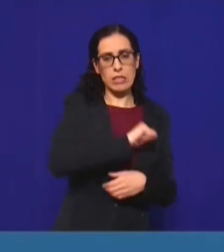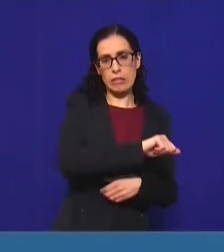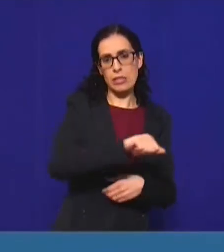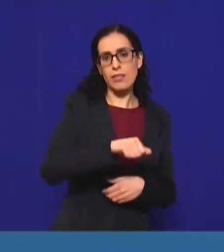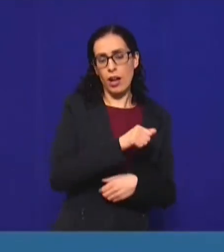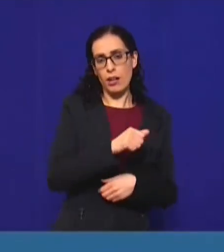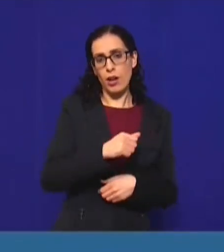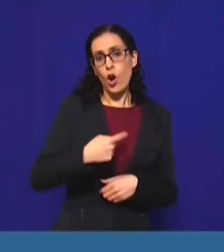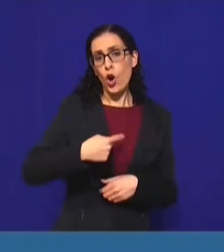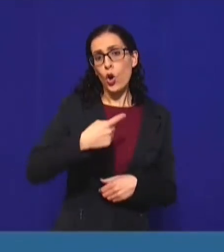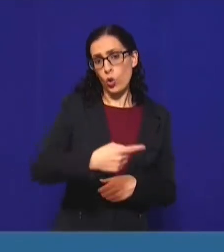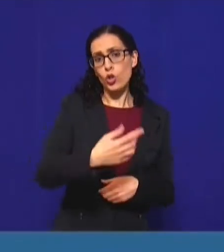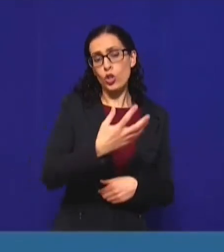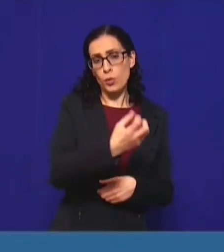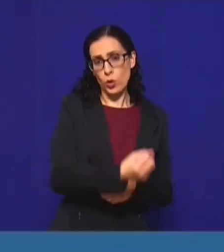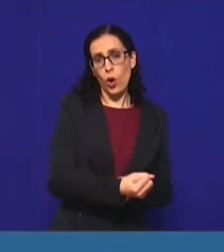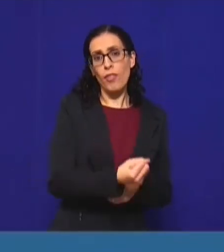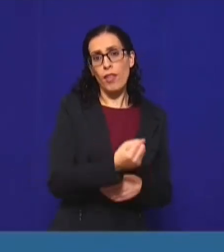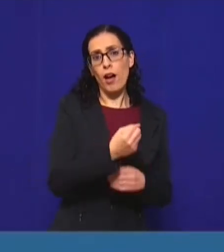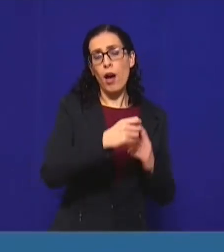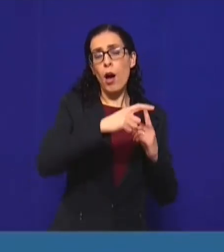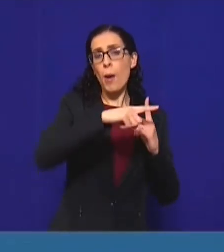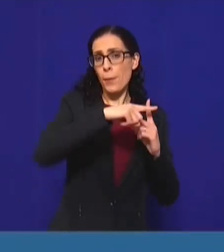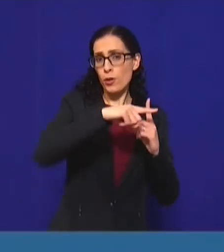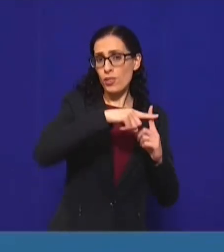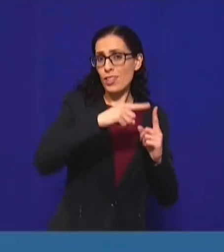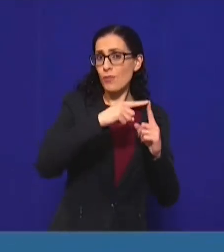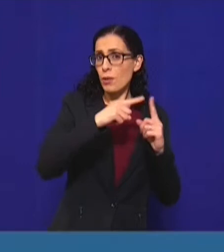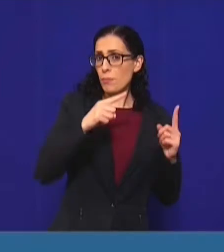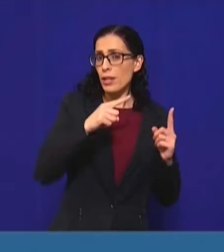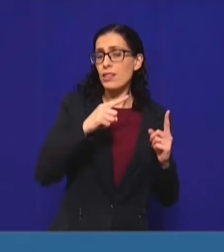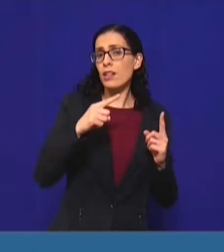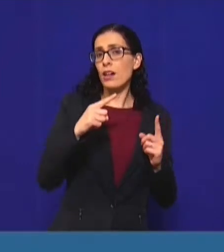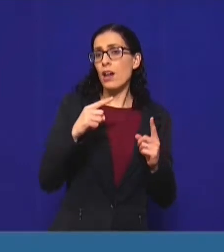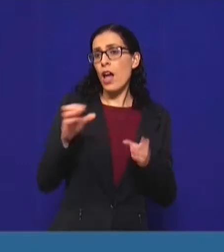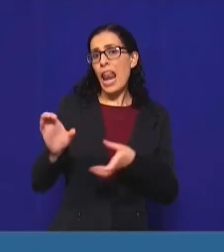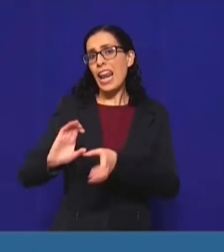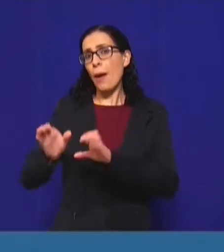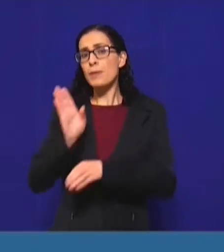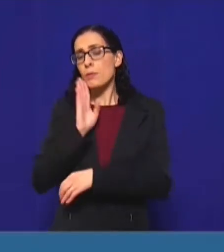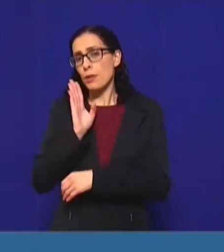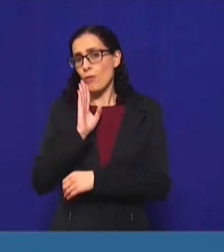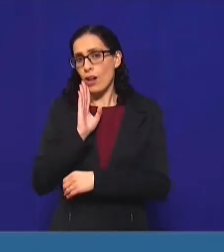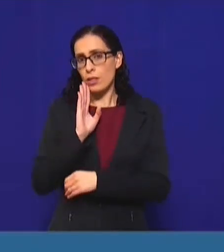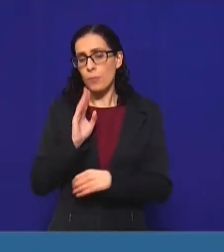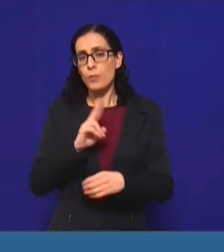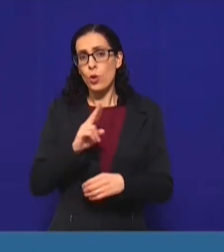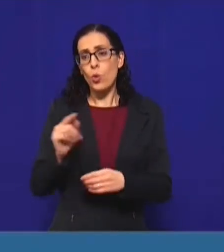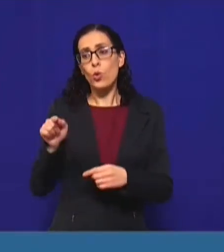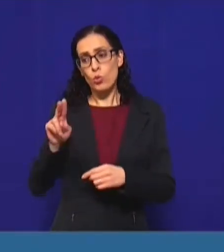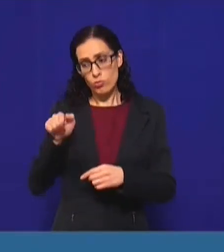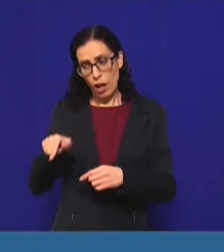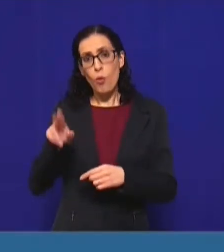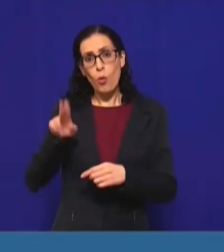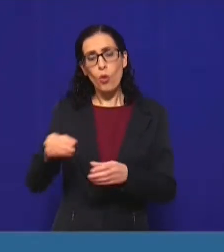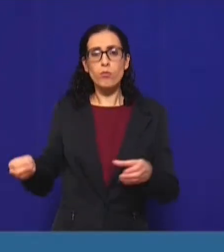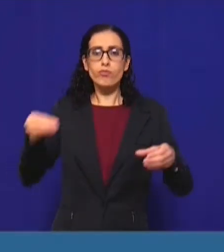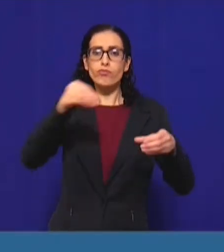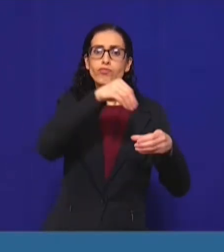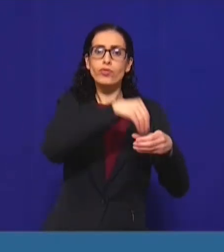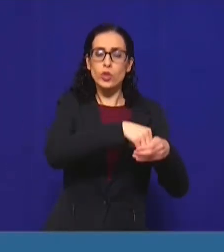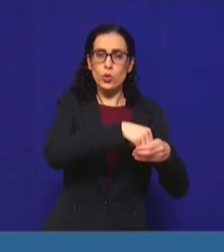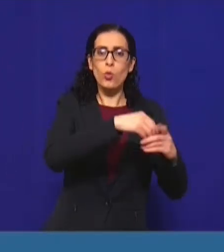ta' kuljum ikollna każijiet pożittivi li jiġu minn dawn il-laboratorji privati u dawn inkluduhom ukoll